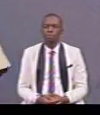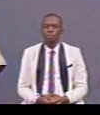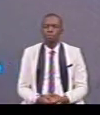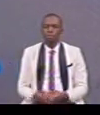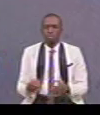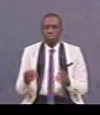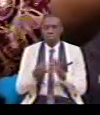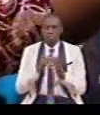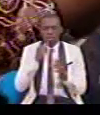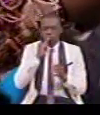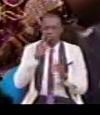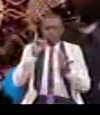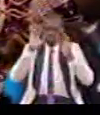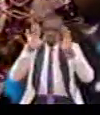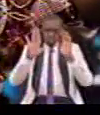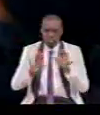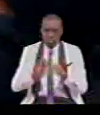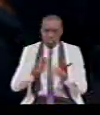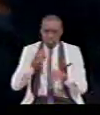miracle time.